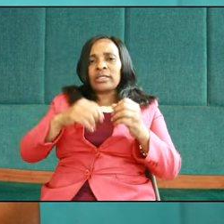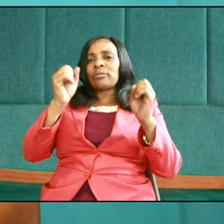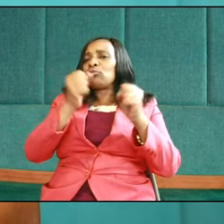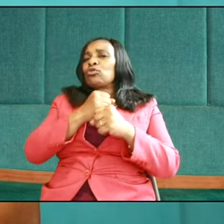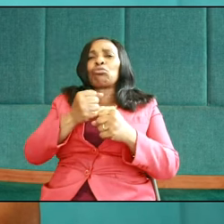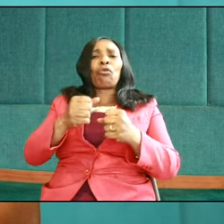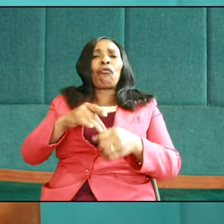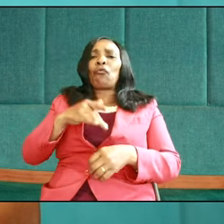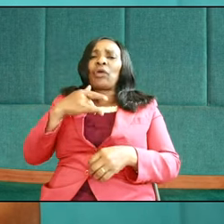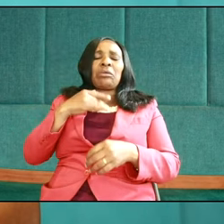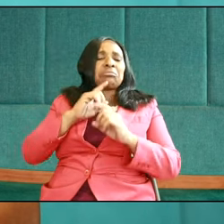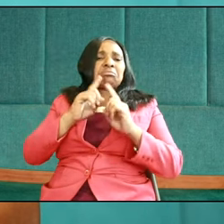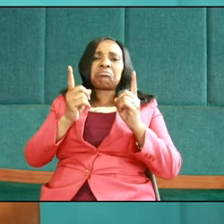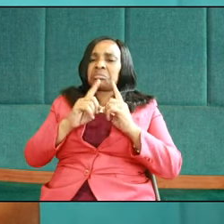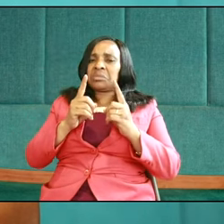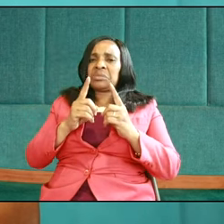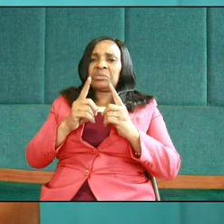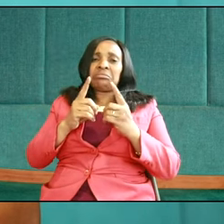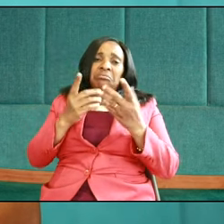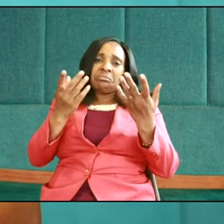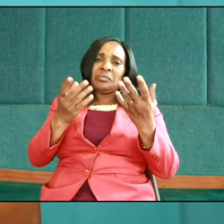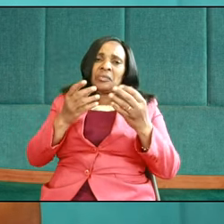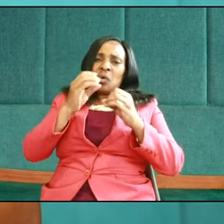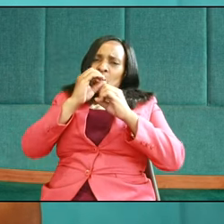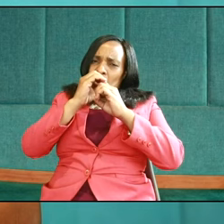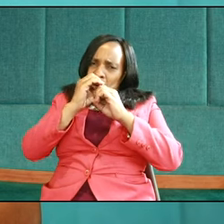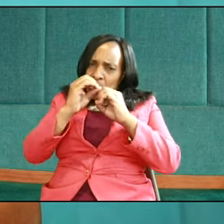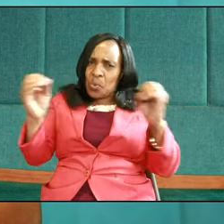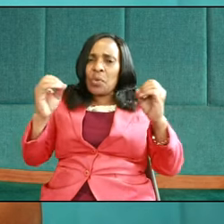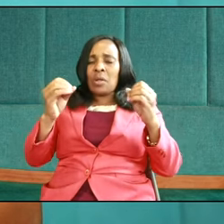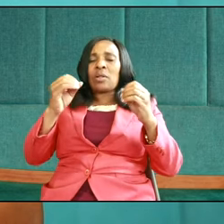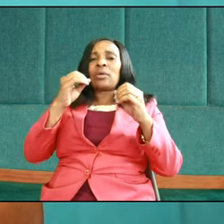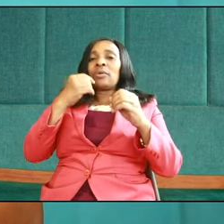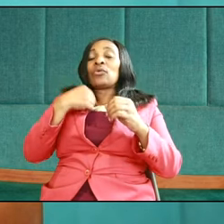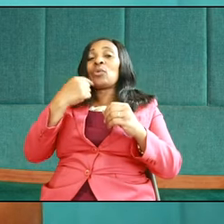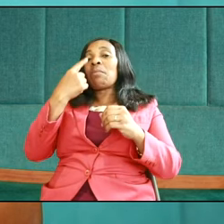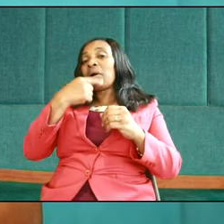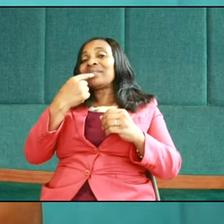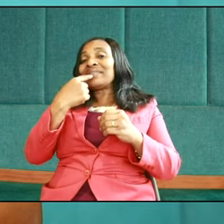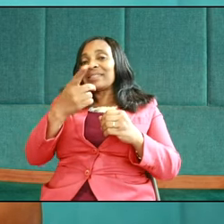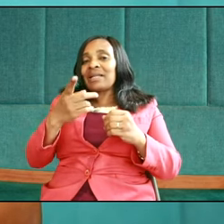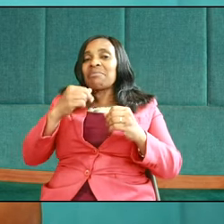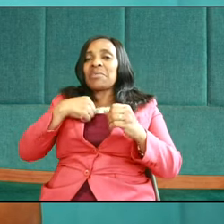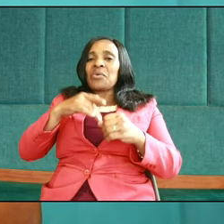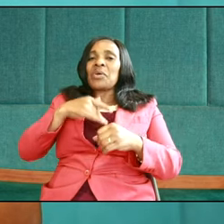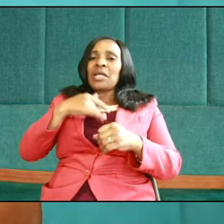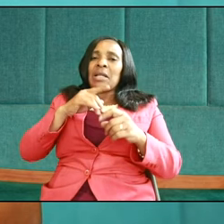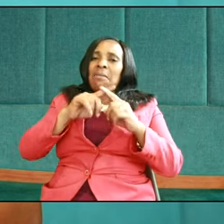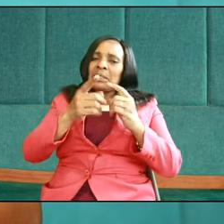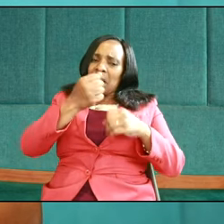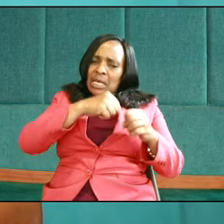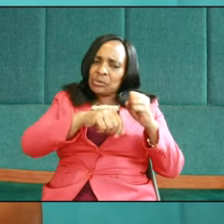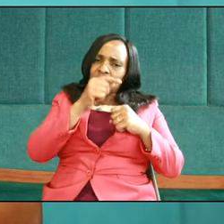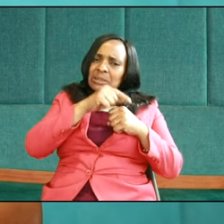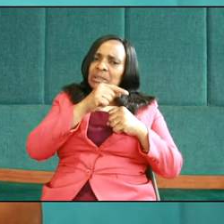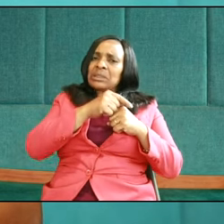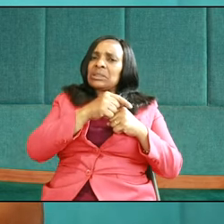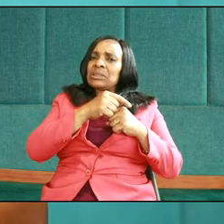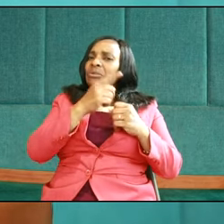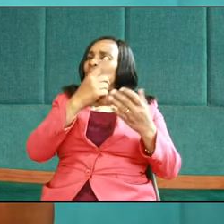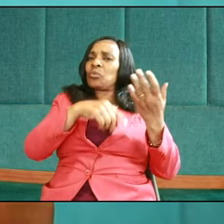willing. You know, you can say that you're willing, but then over here you talk with your actions, not with what you